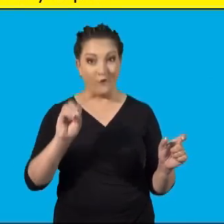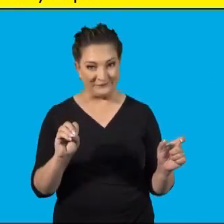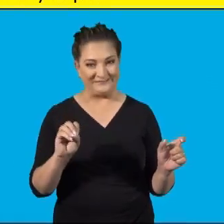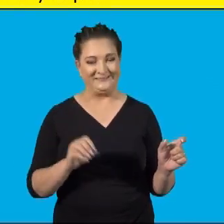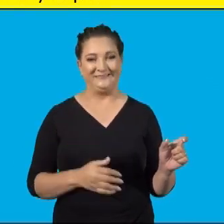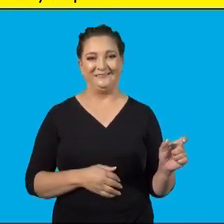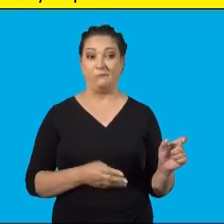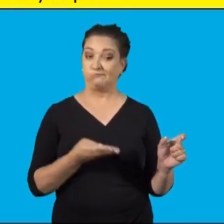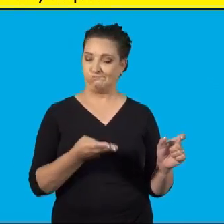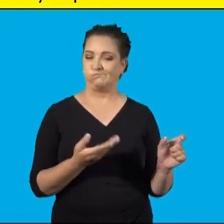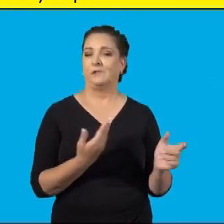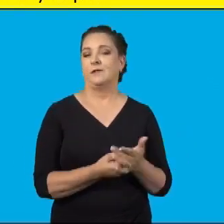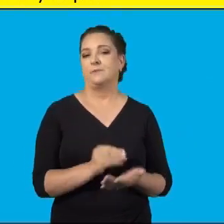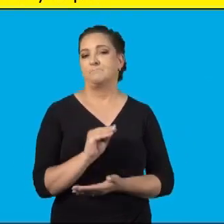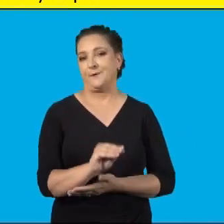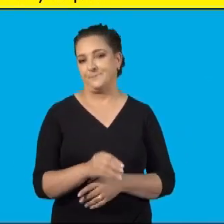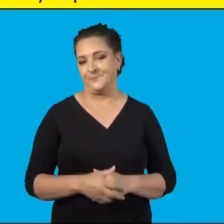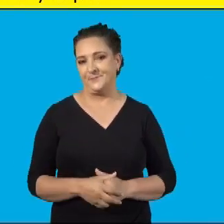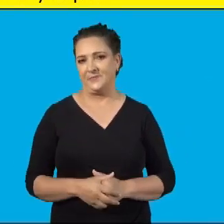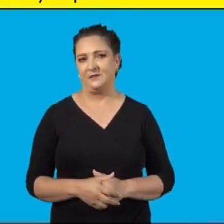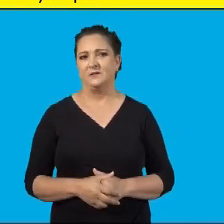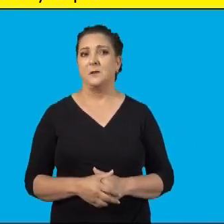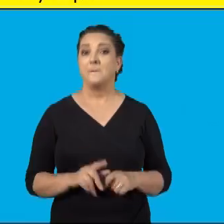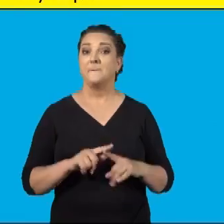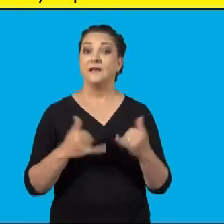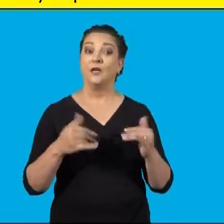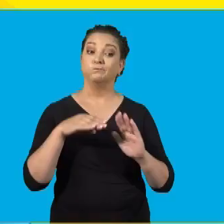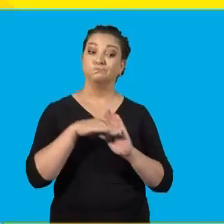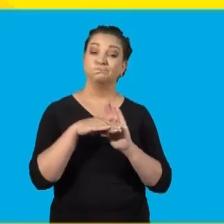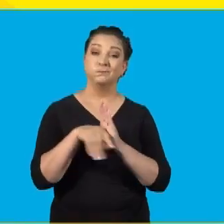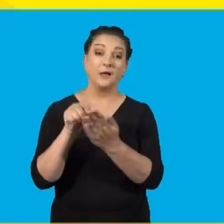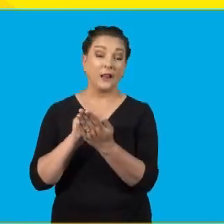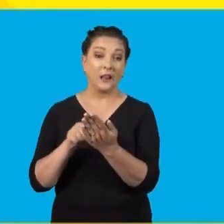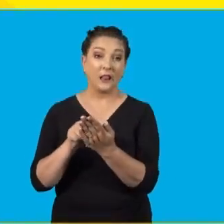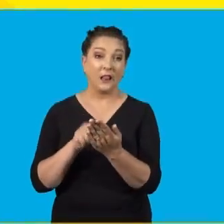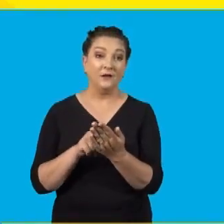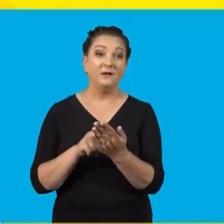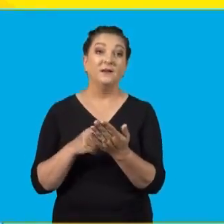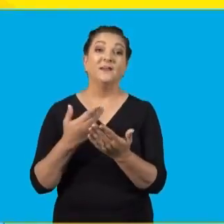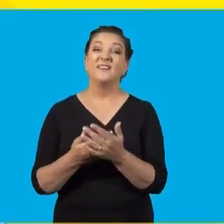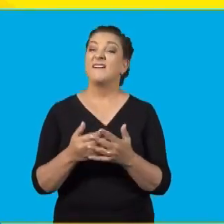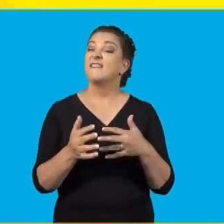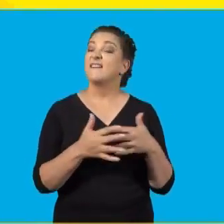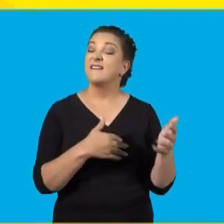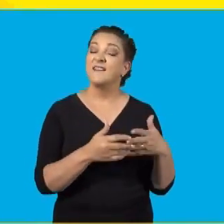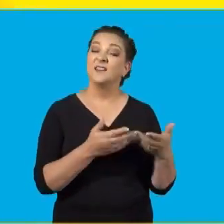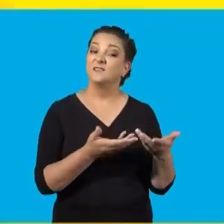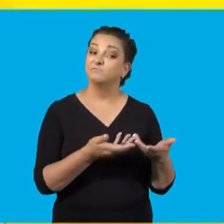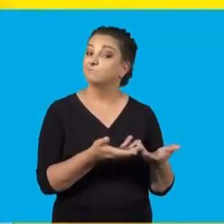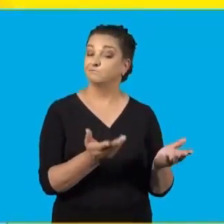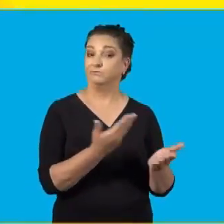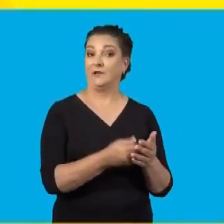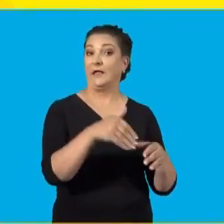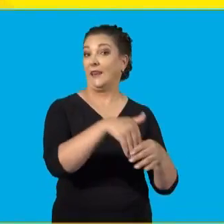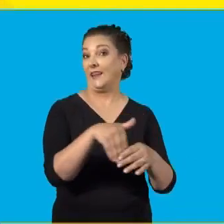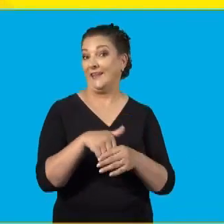112,940. That is how I would do it. Very important to know that your depreciation calculations can be infused in any